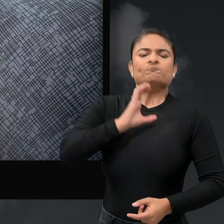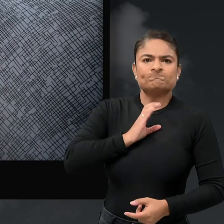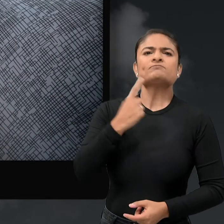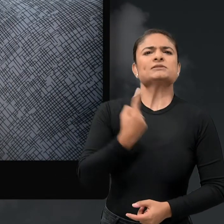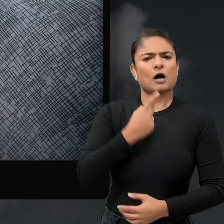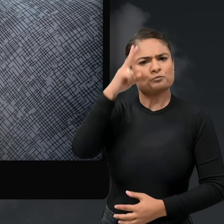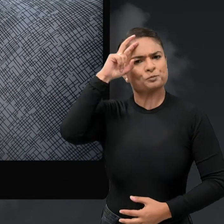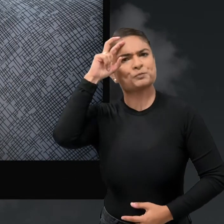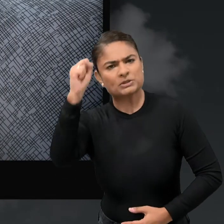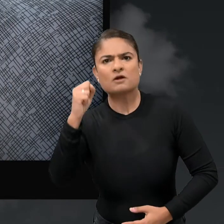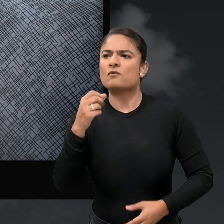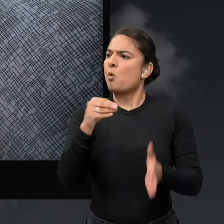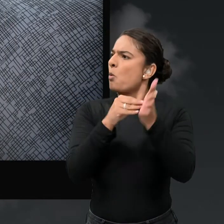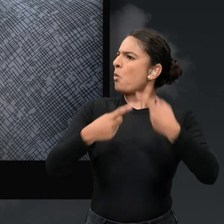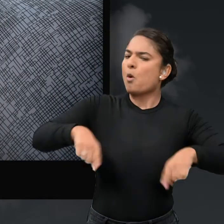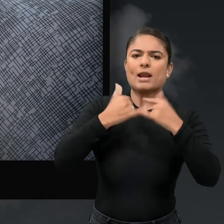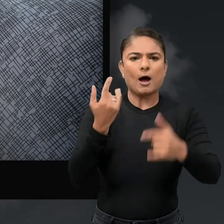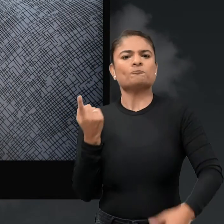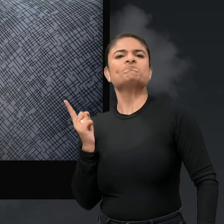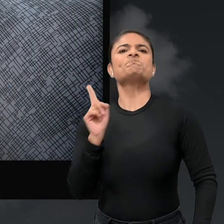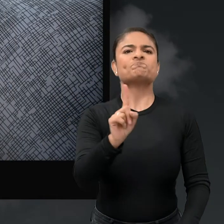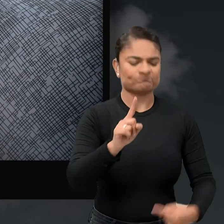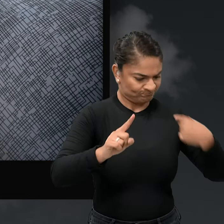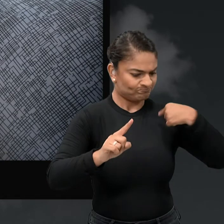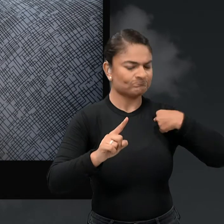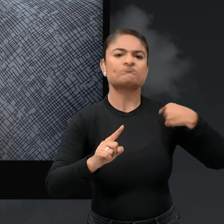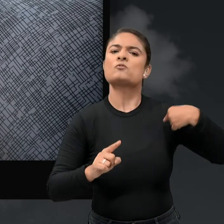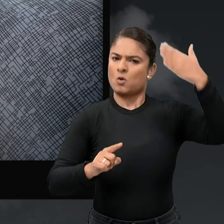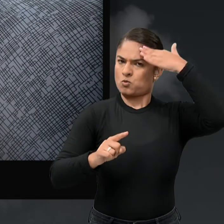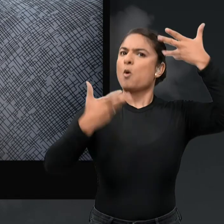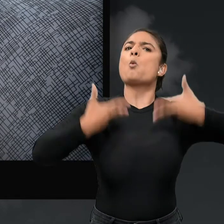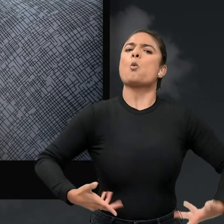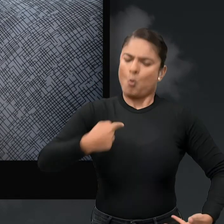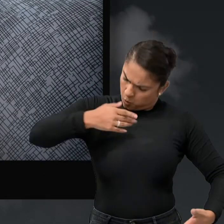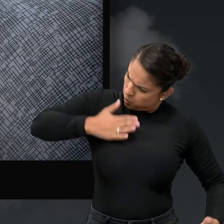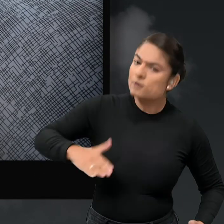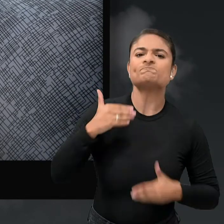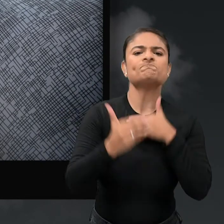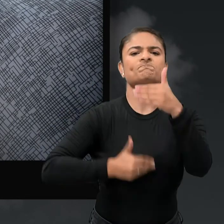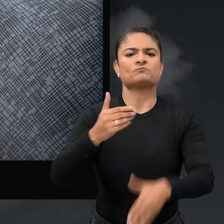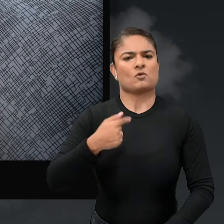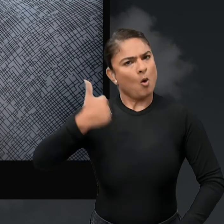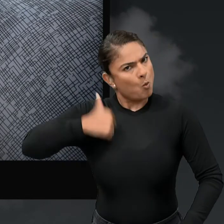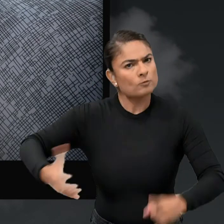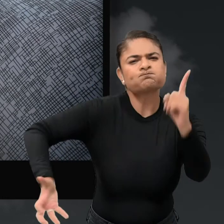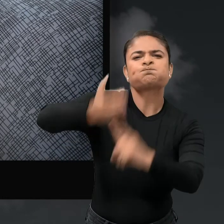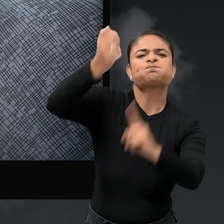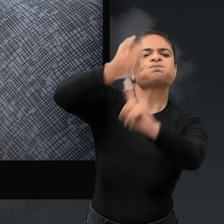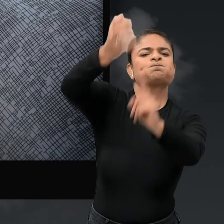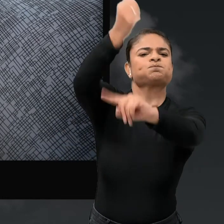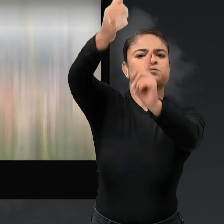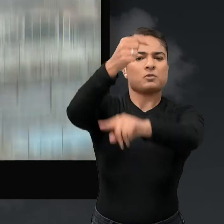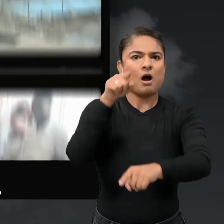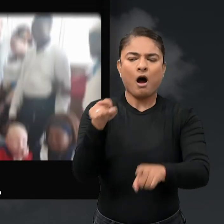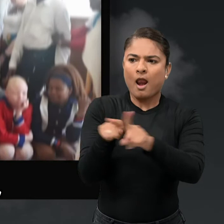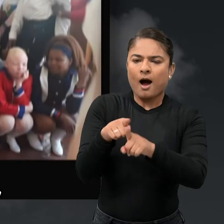self-confidence and self-belief, that learners, when they come out, they said, you know what, I want to be this, I want to be that, I want to achieve